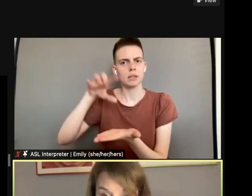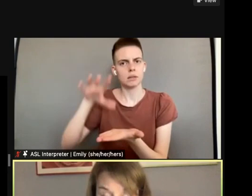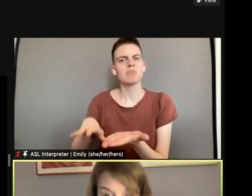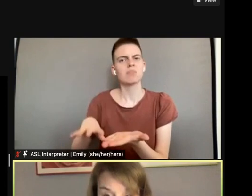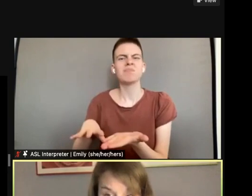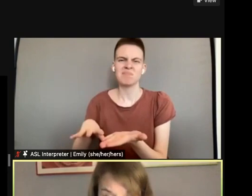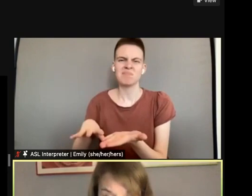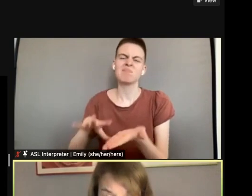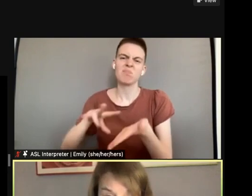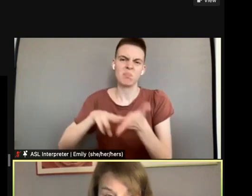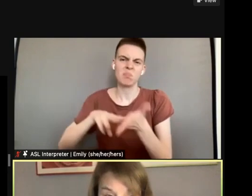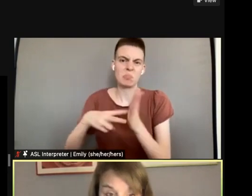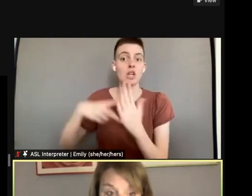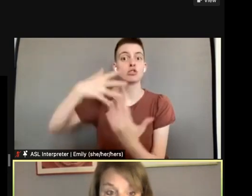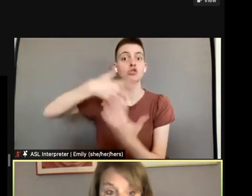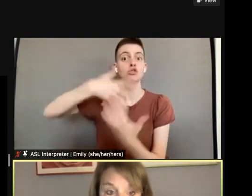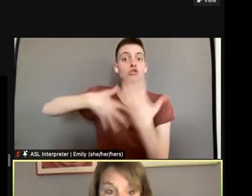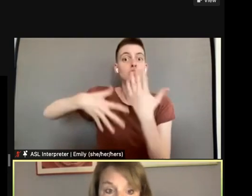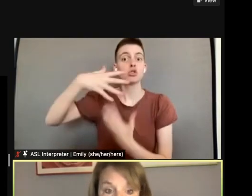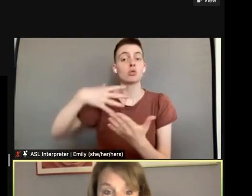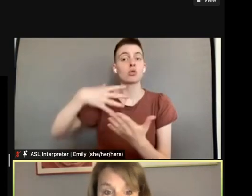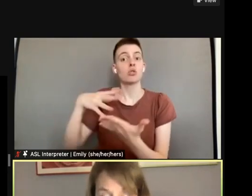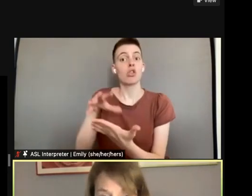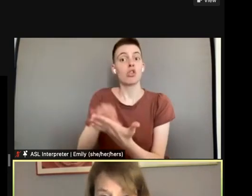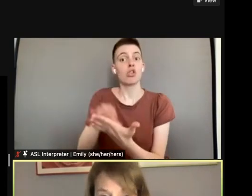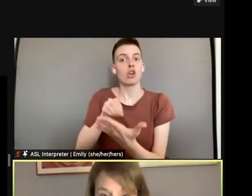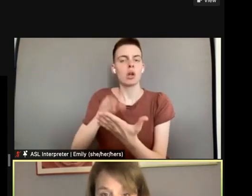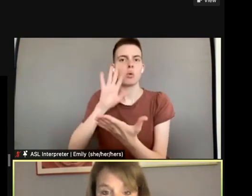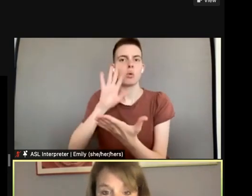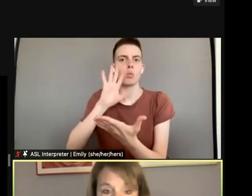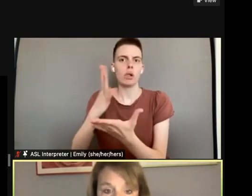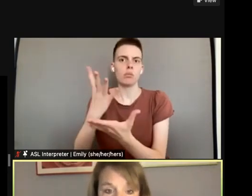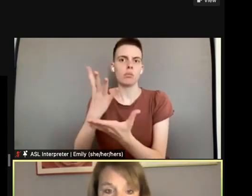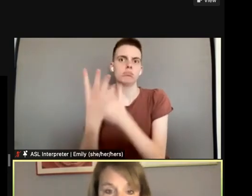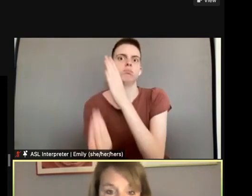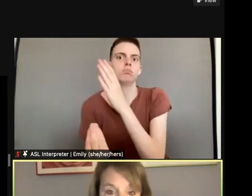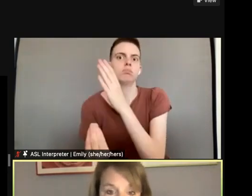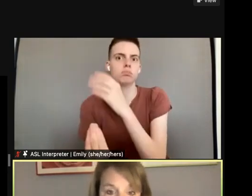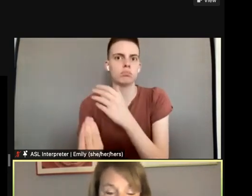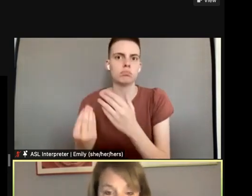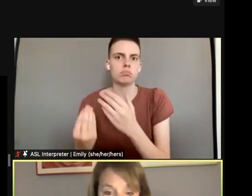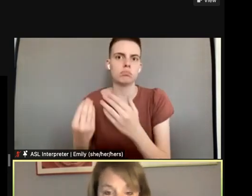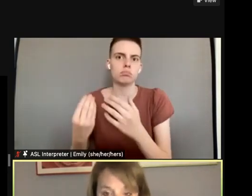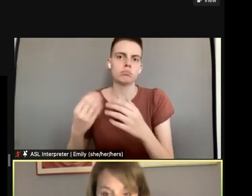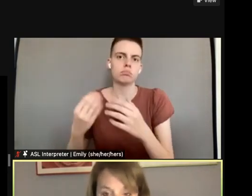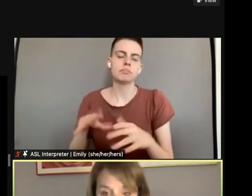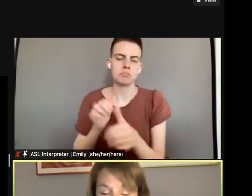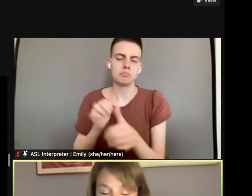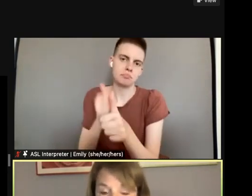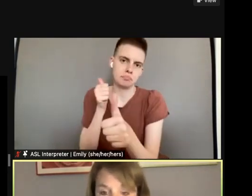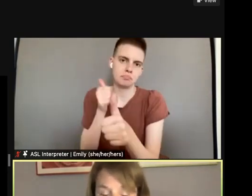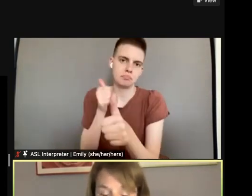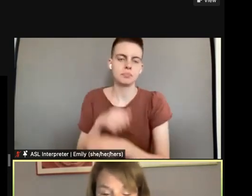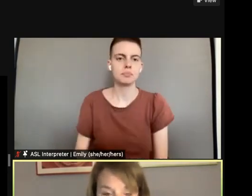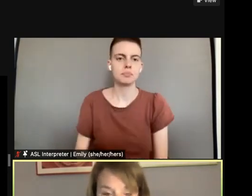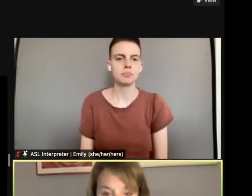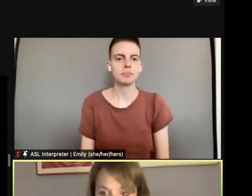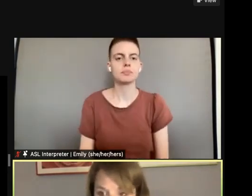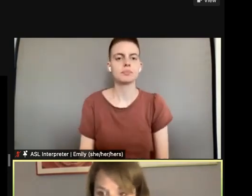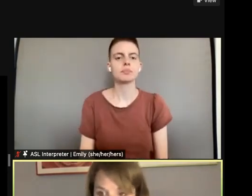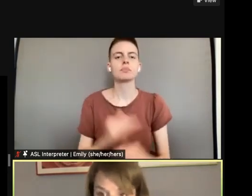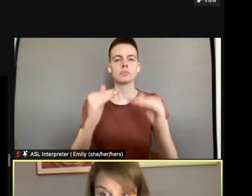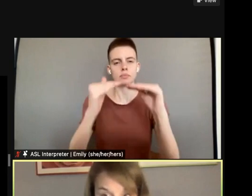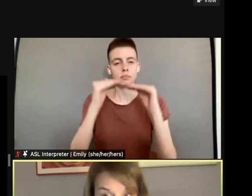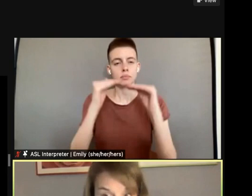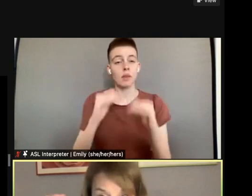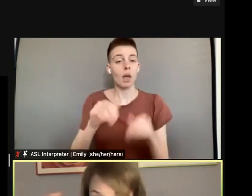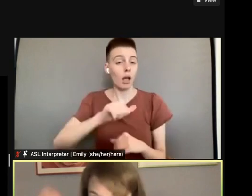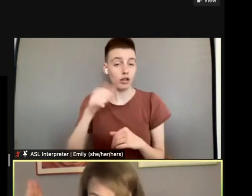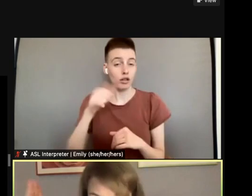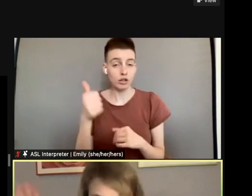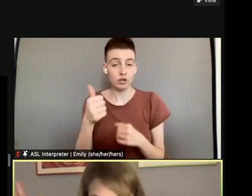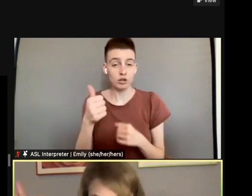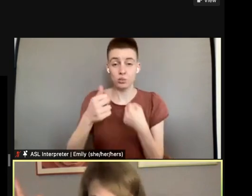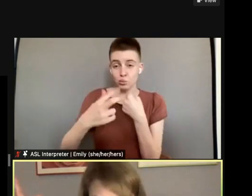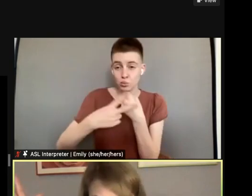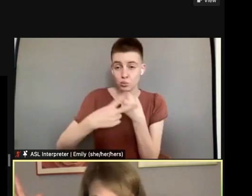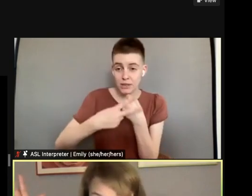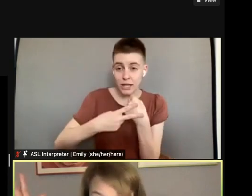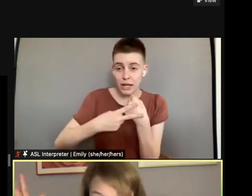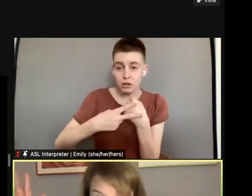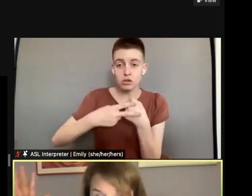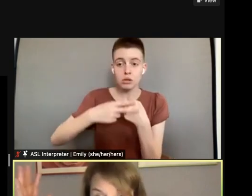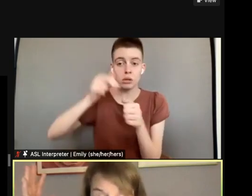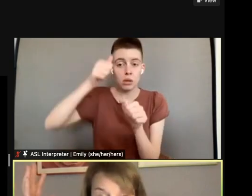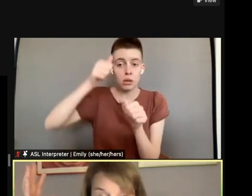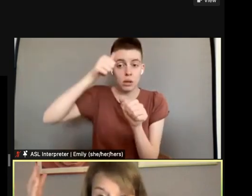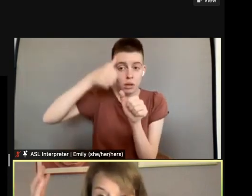to social learning. Retention is another one, which is remembering and coding the information. I described that as